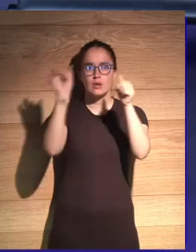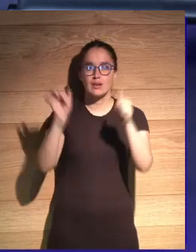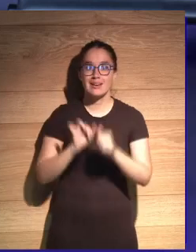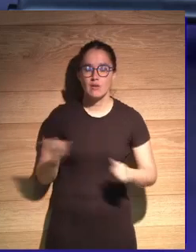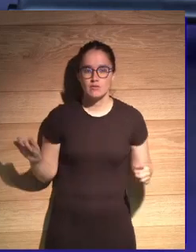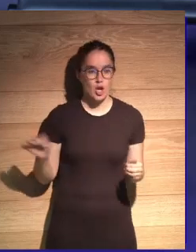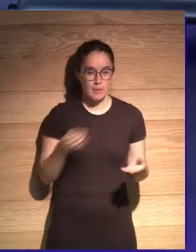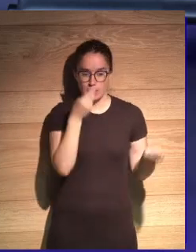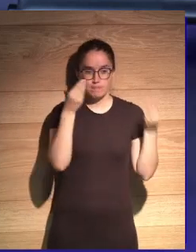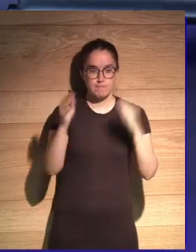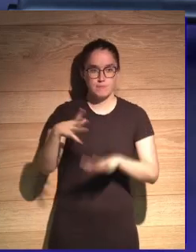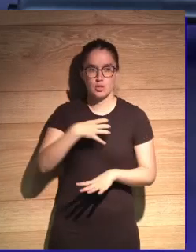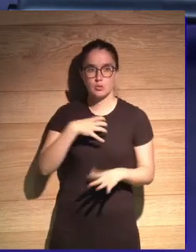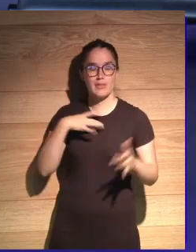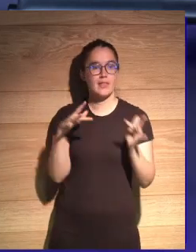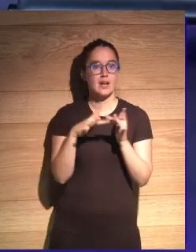2017. Play